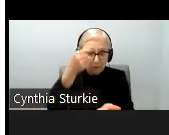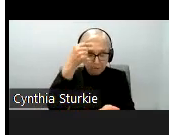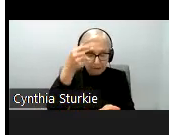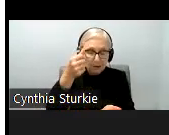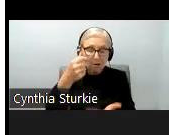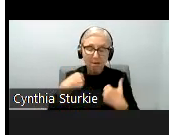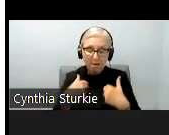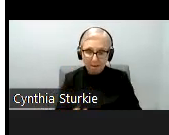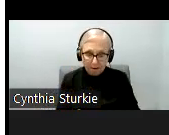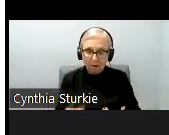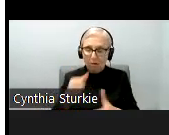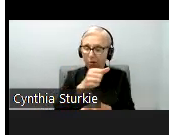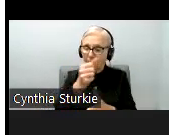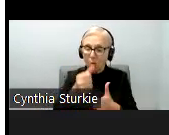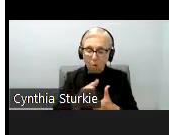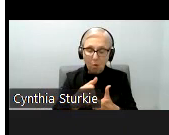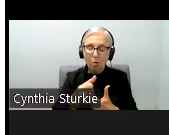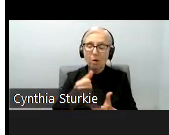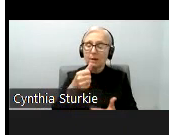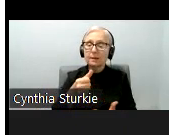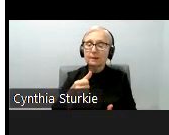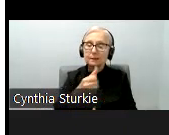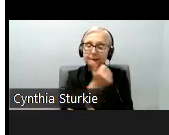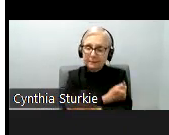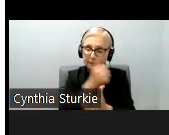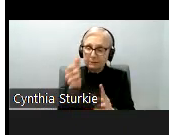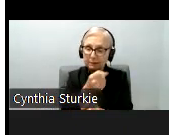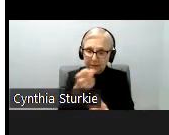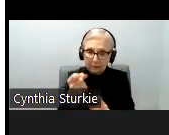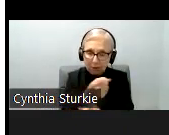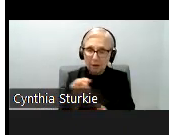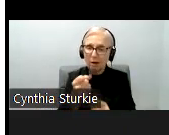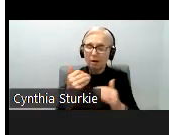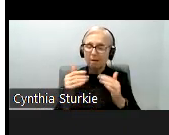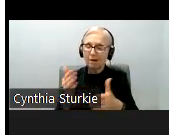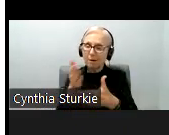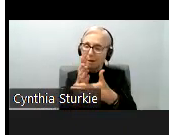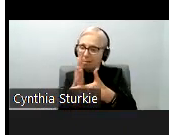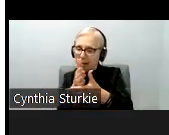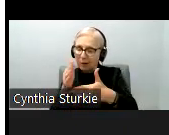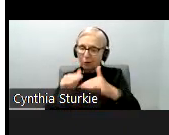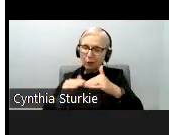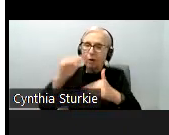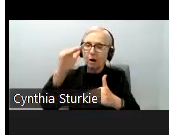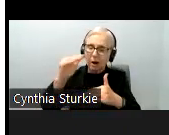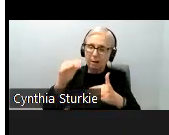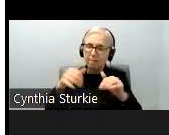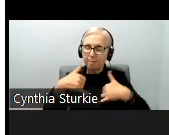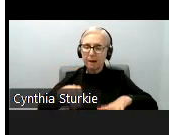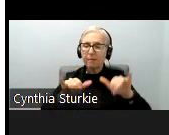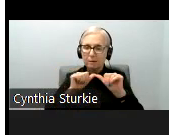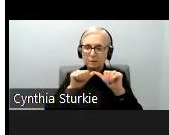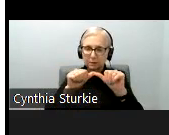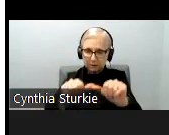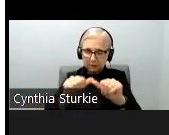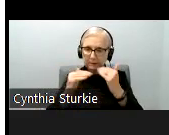substance-related, and co-occurring disorders of moderate severity or are of a higher severity, but the individual is stabilized.